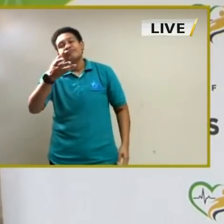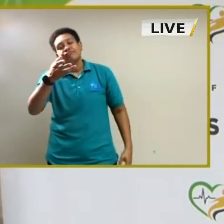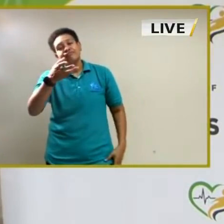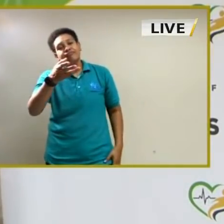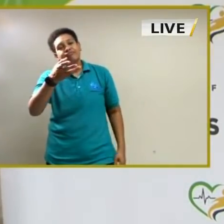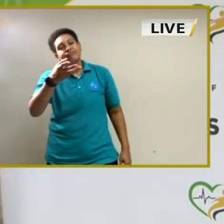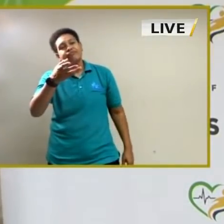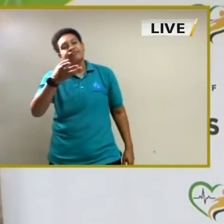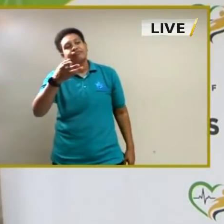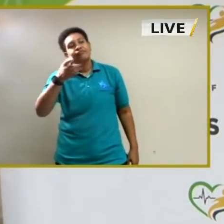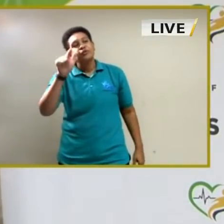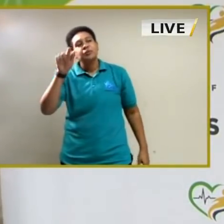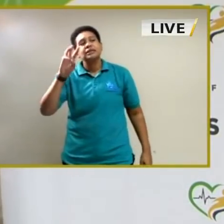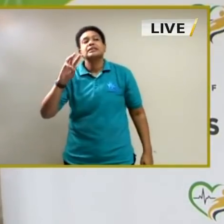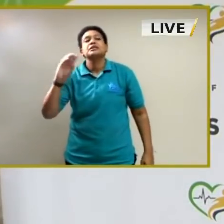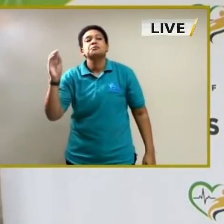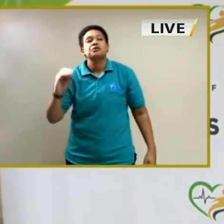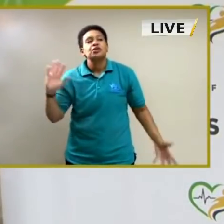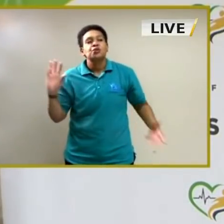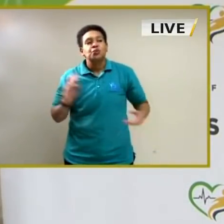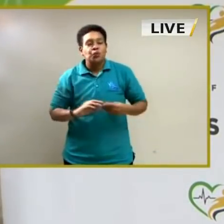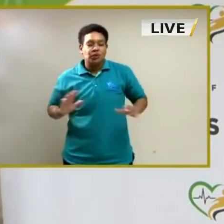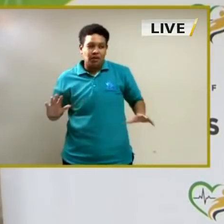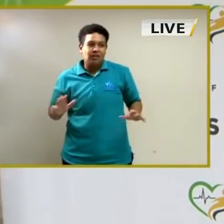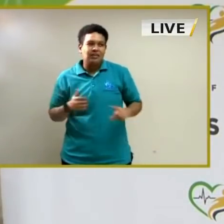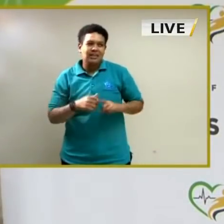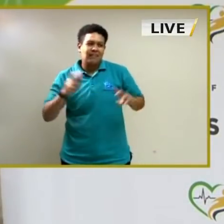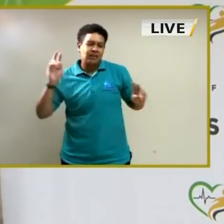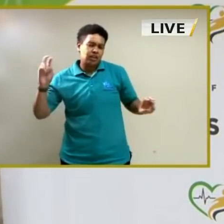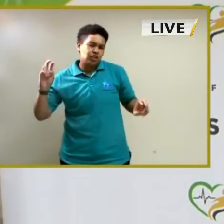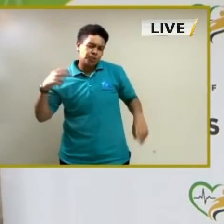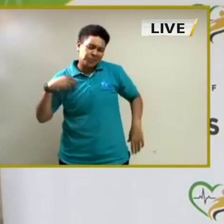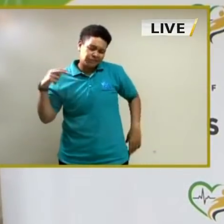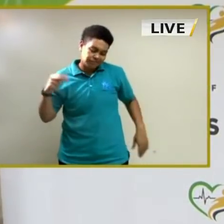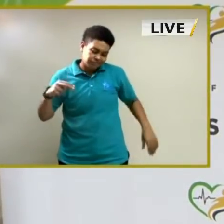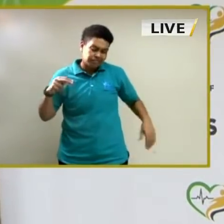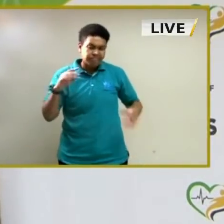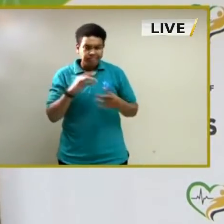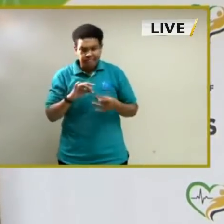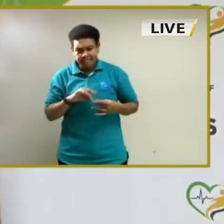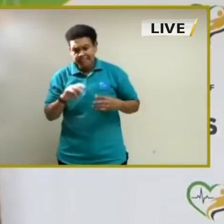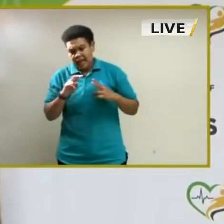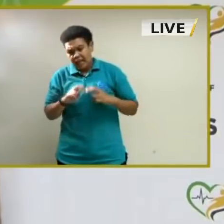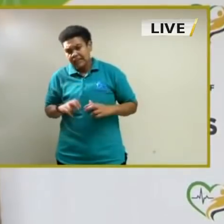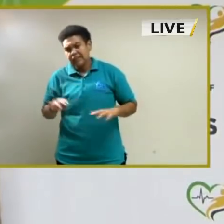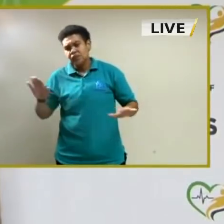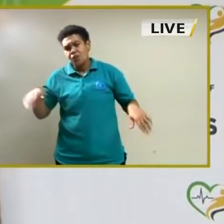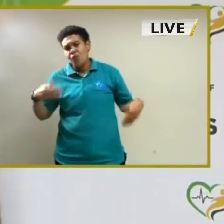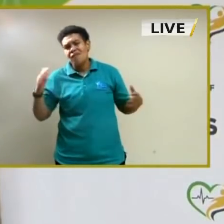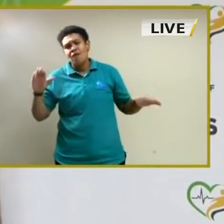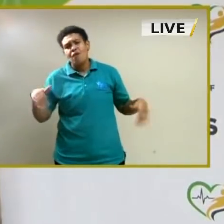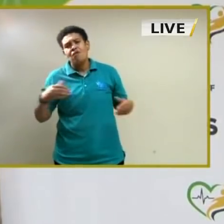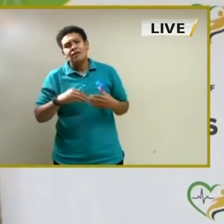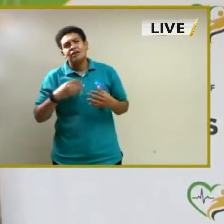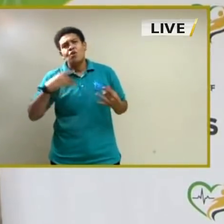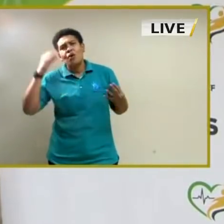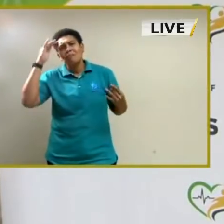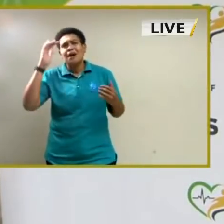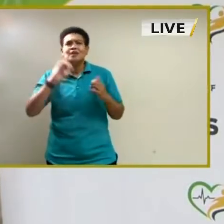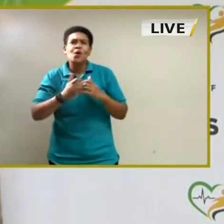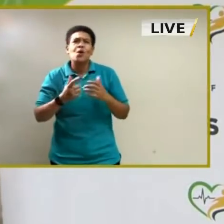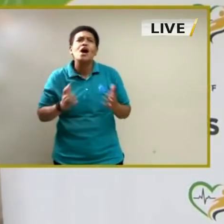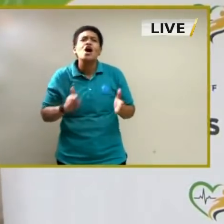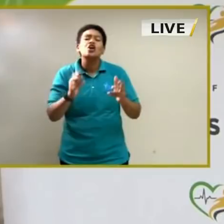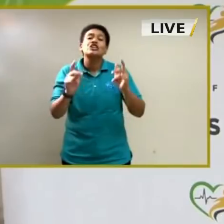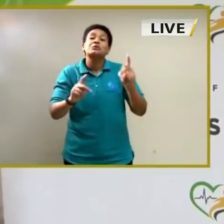we have spoken about, assessed over and over in our minds and